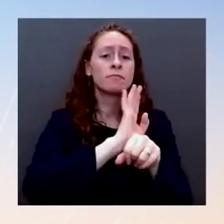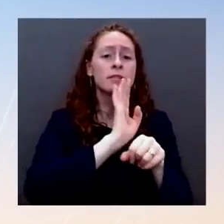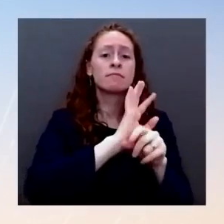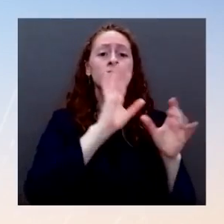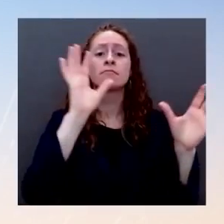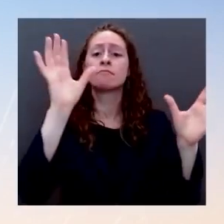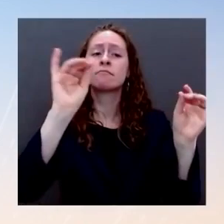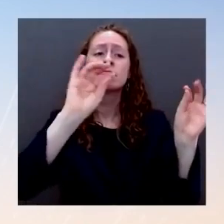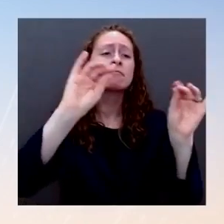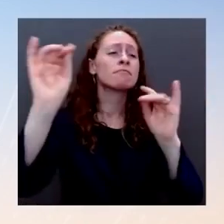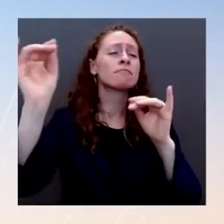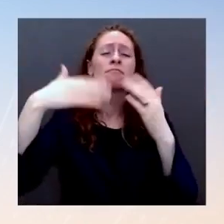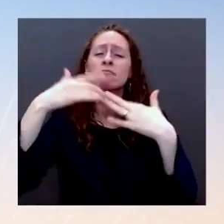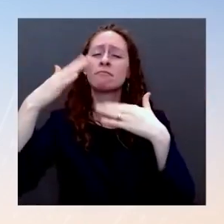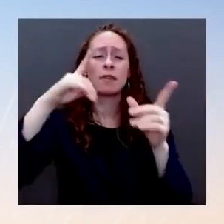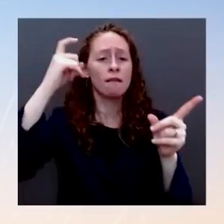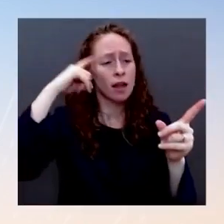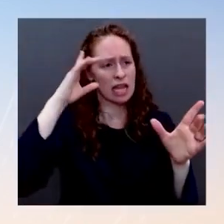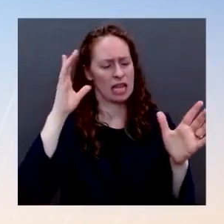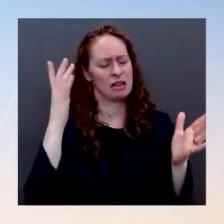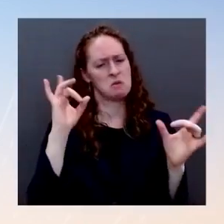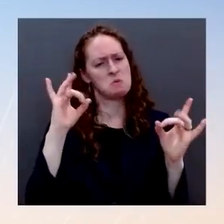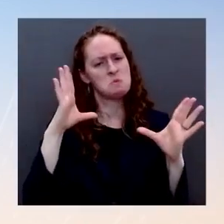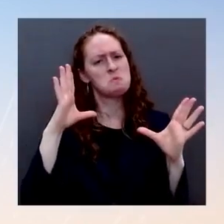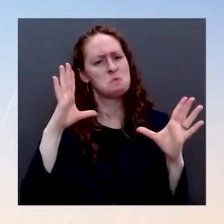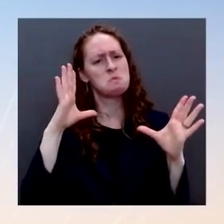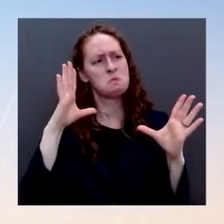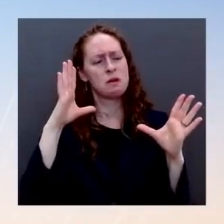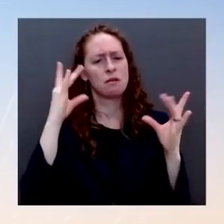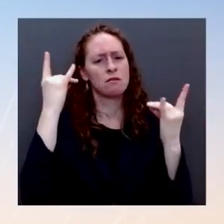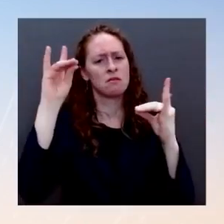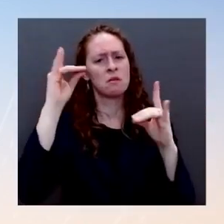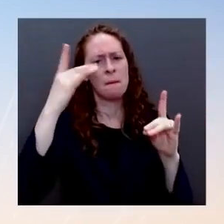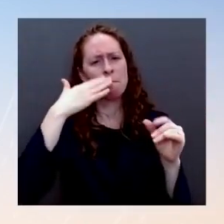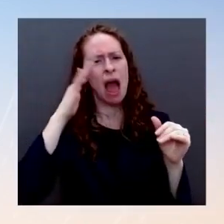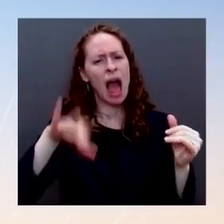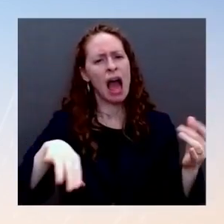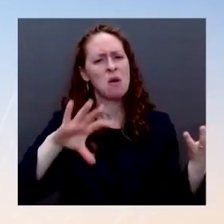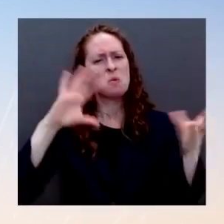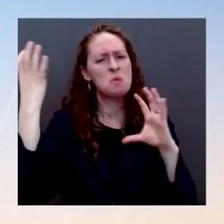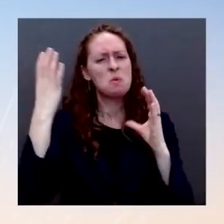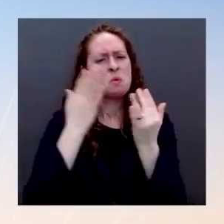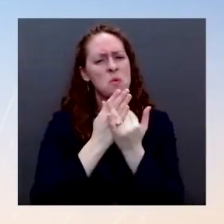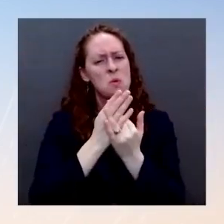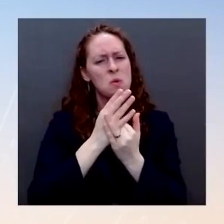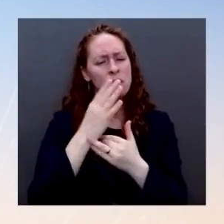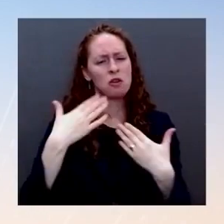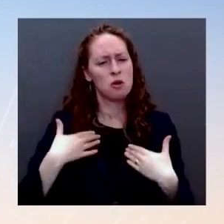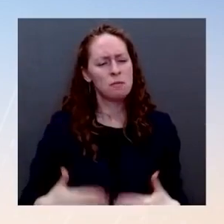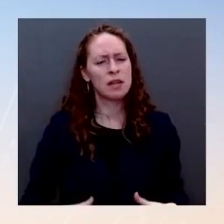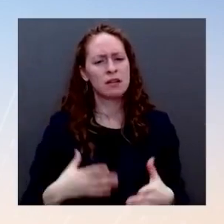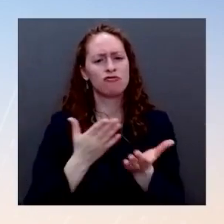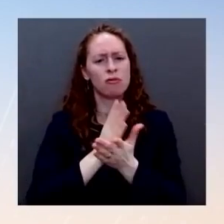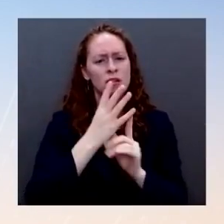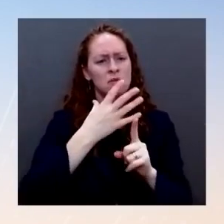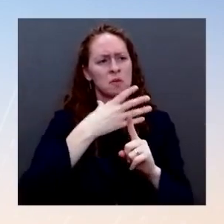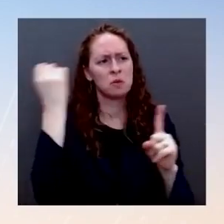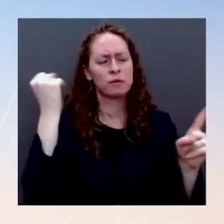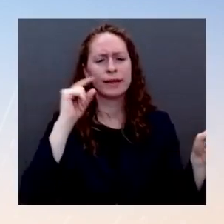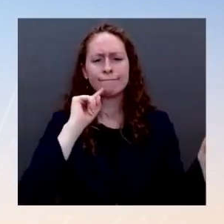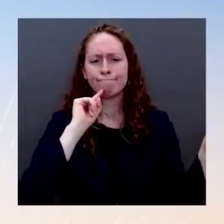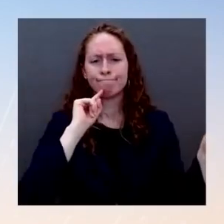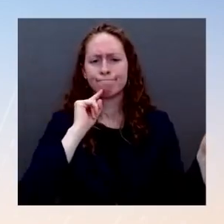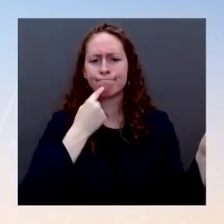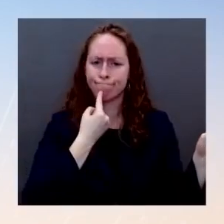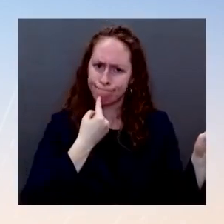to address forced labor in their supply chains and other human rights abuses face serious legal, reputational, and customer risks, not just in the